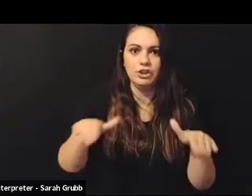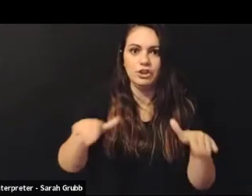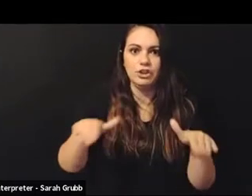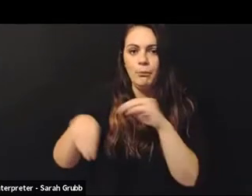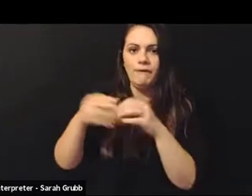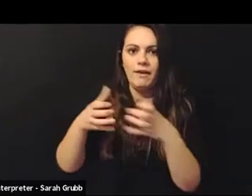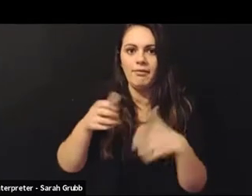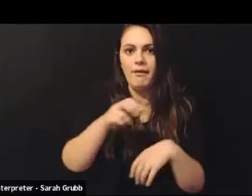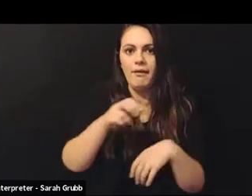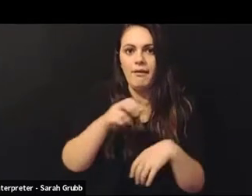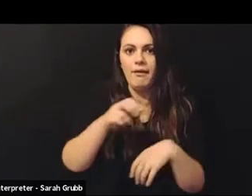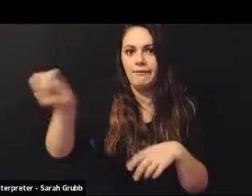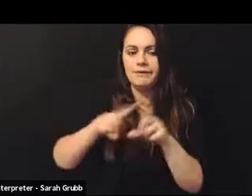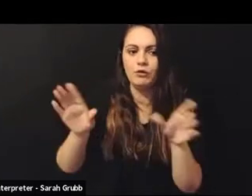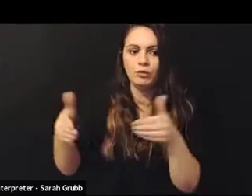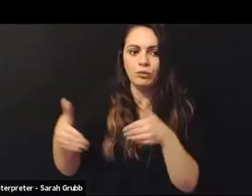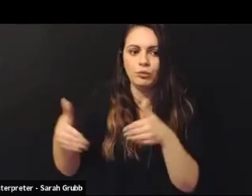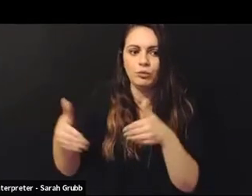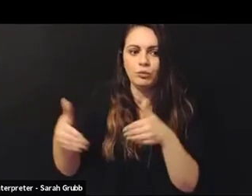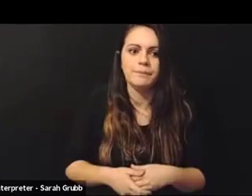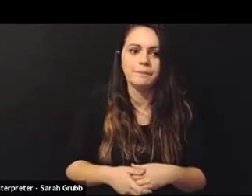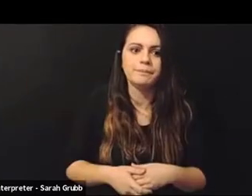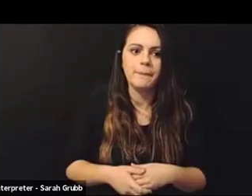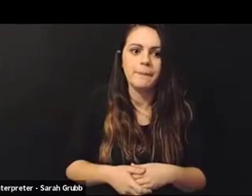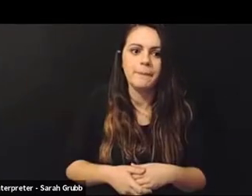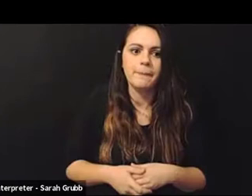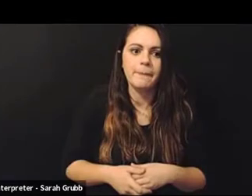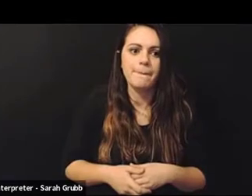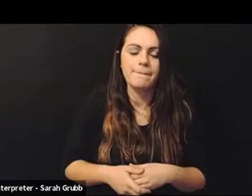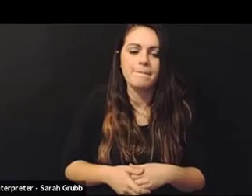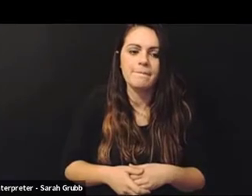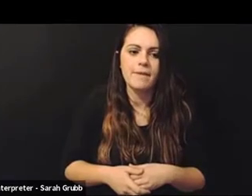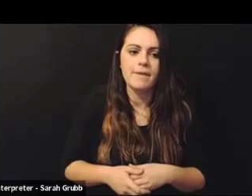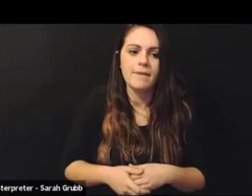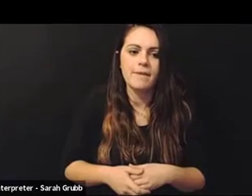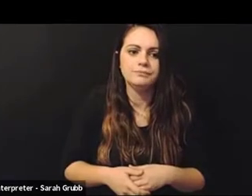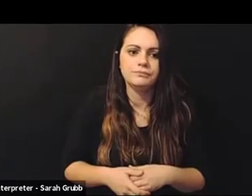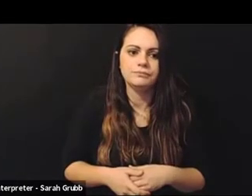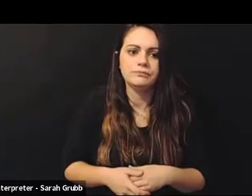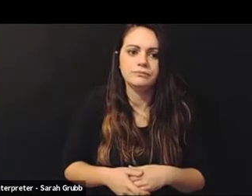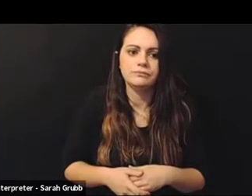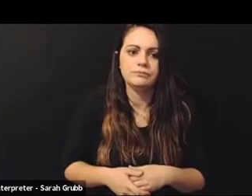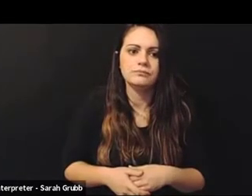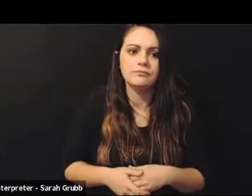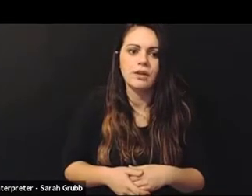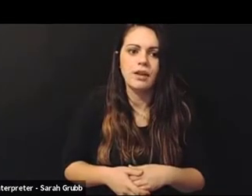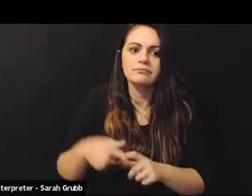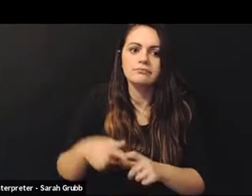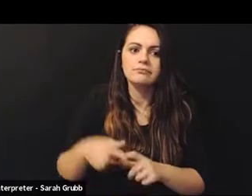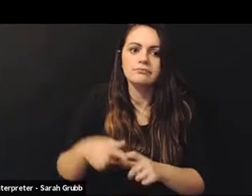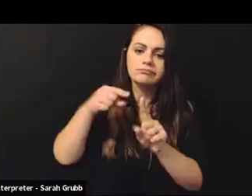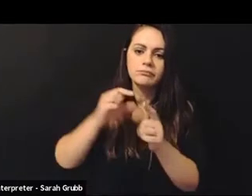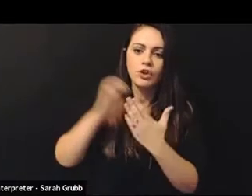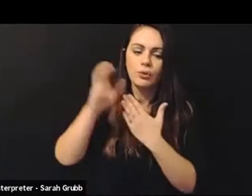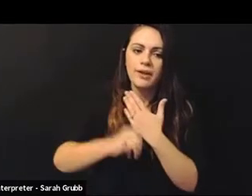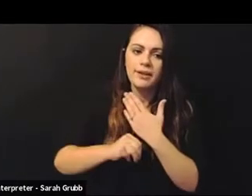ASD uses a lot of specialized curriculum, and for a deafblind child, you just have to make sure it's really meaningful and connected to their